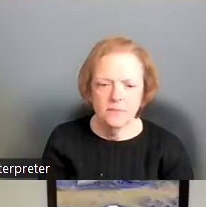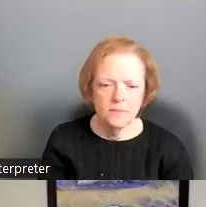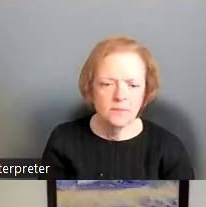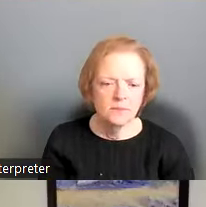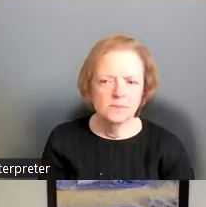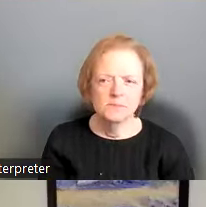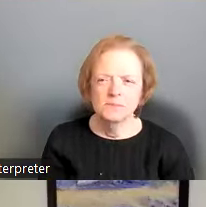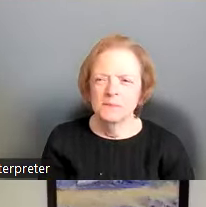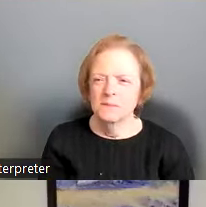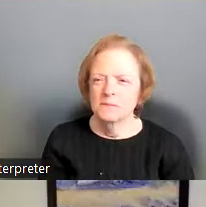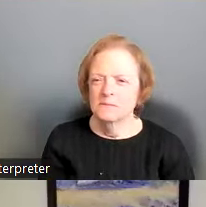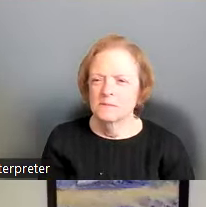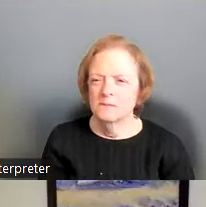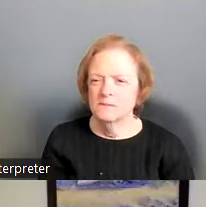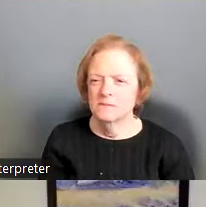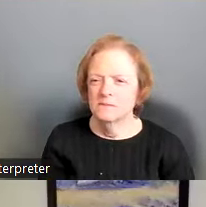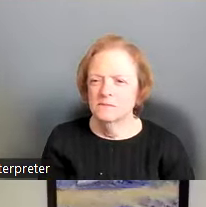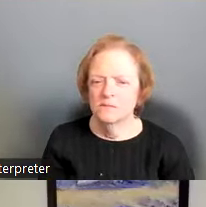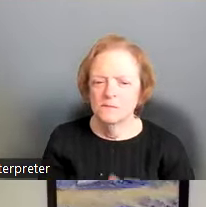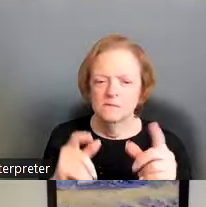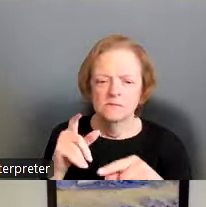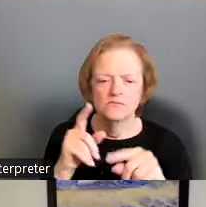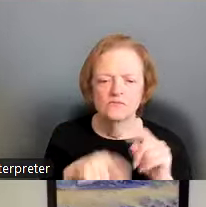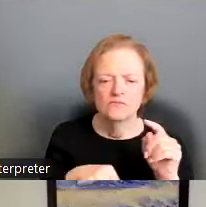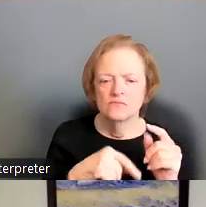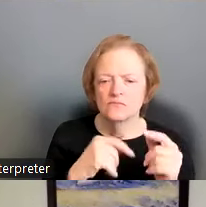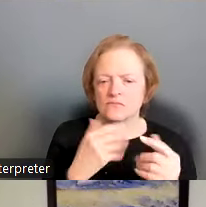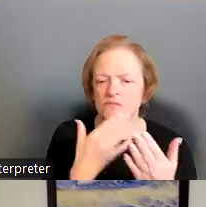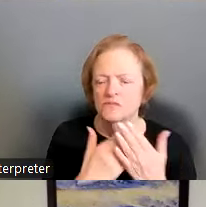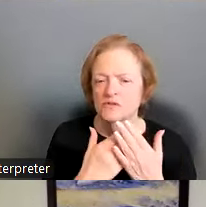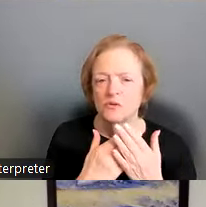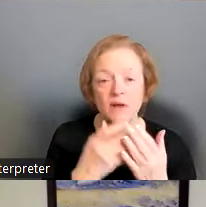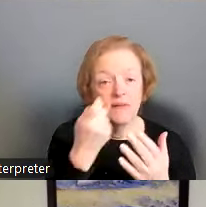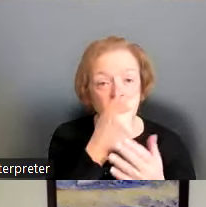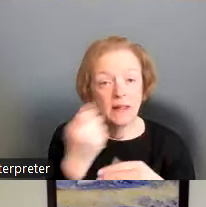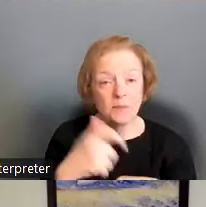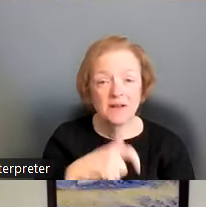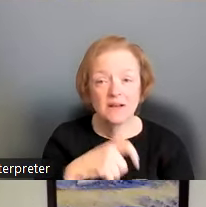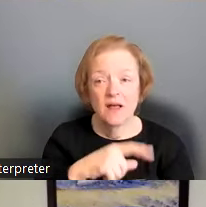That's great. I haven't been paying attention to the Q&A because I've been listening.